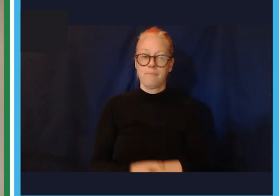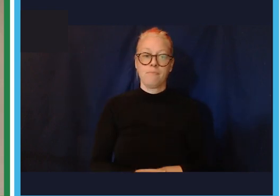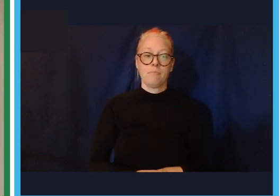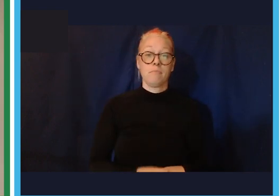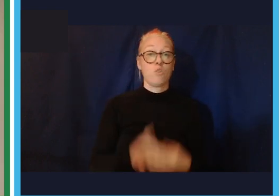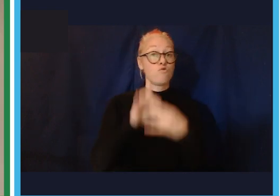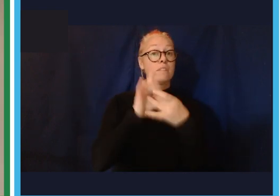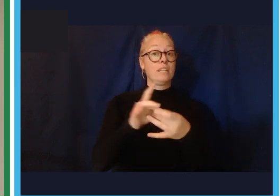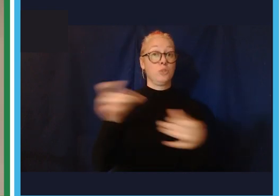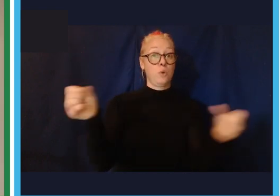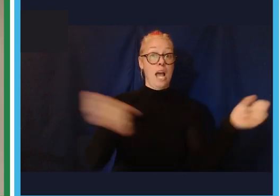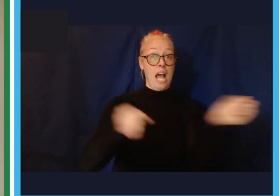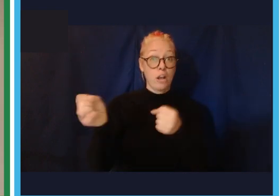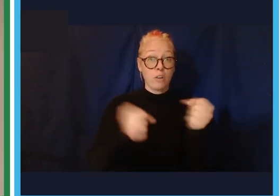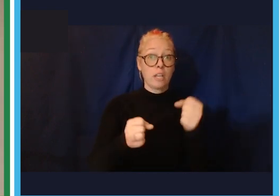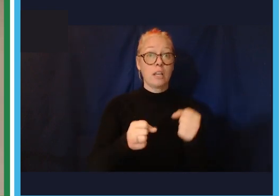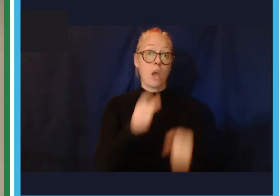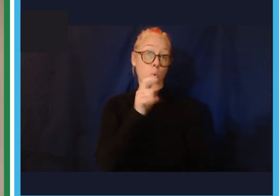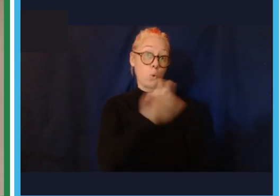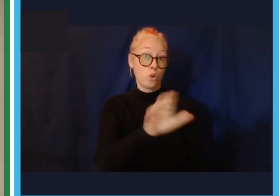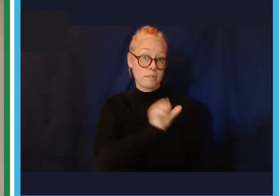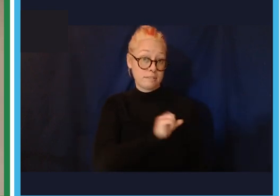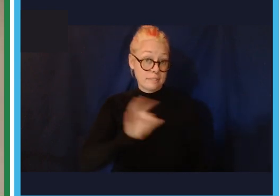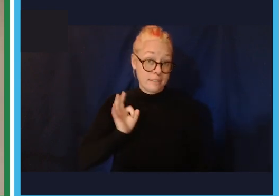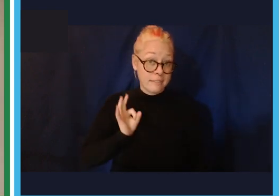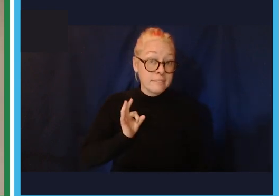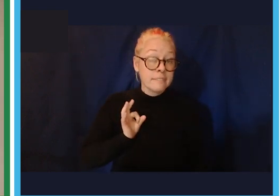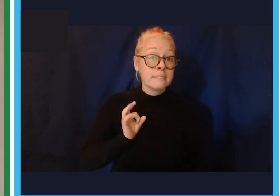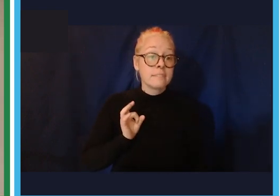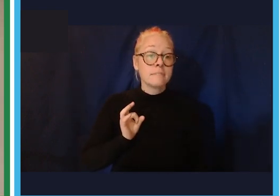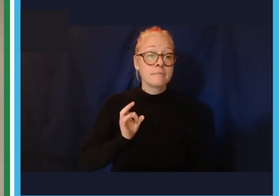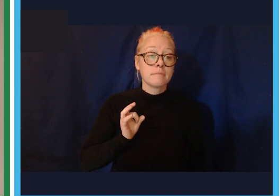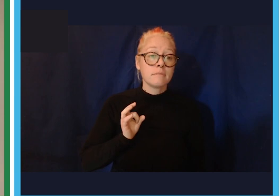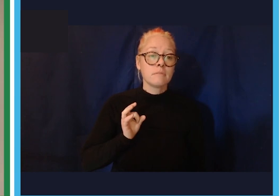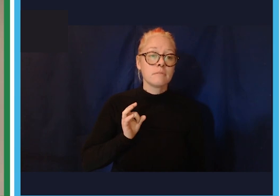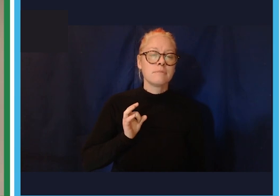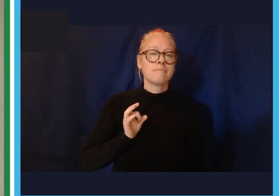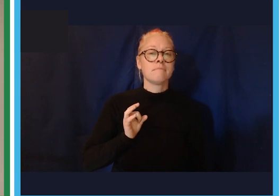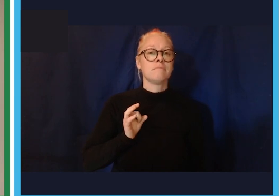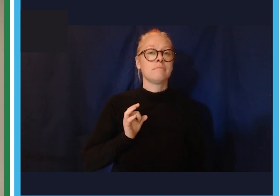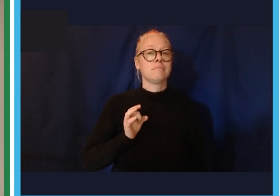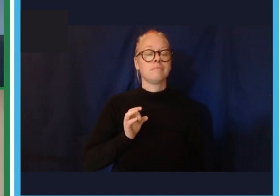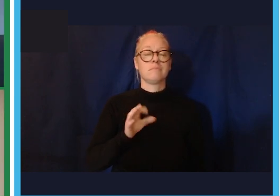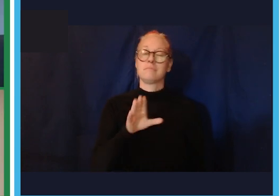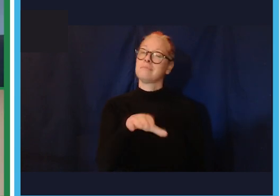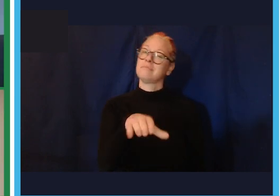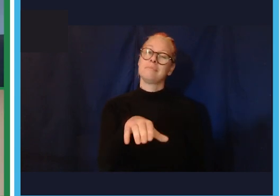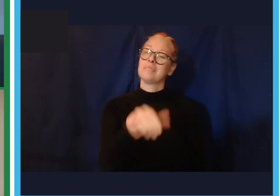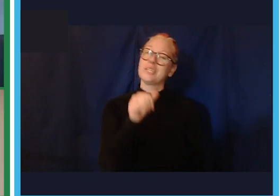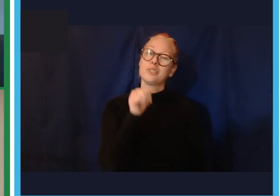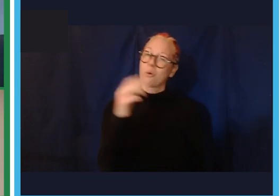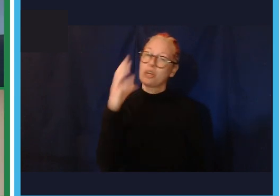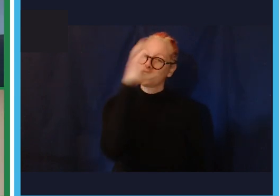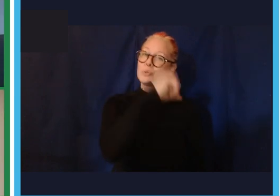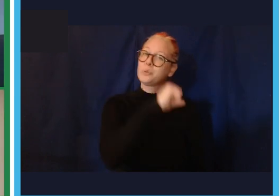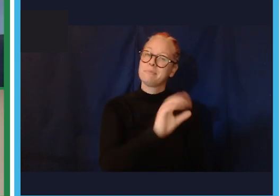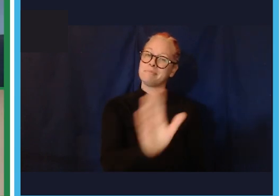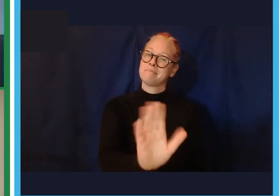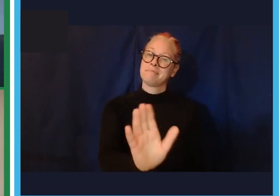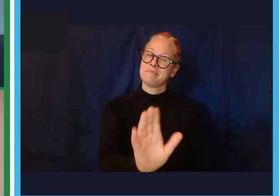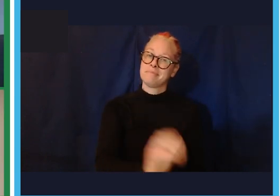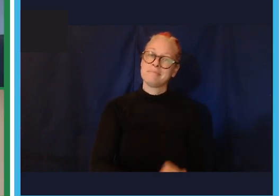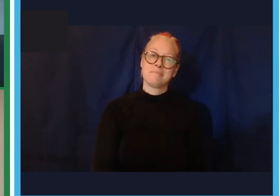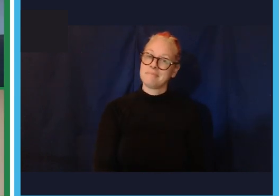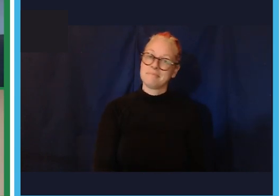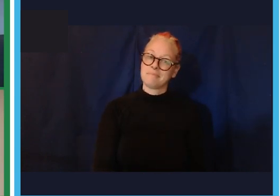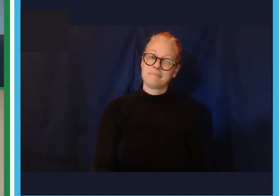If someone is disclosing that they have some sort of disability, don't pretend like you have any idea what